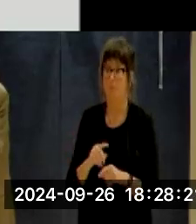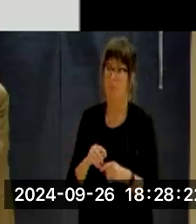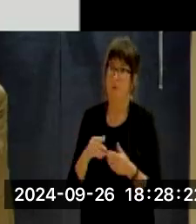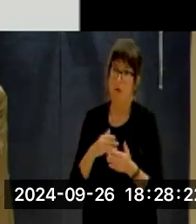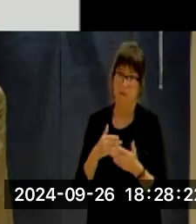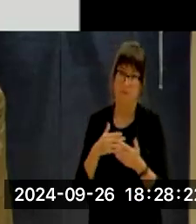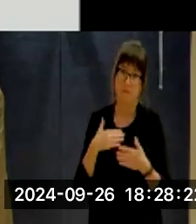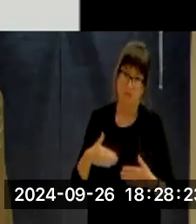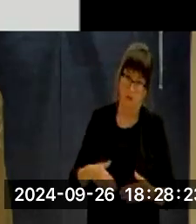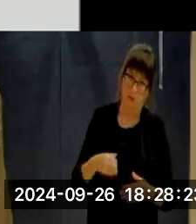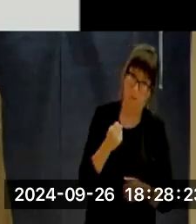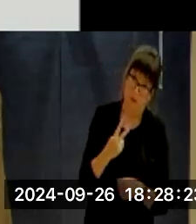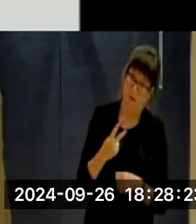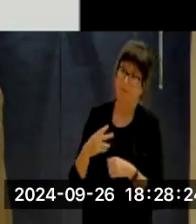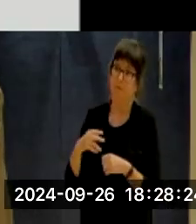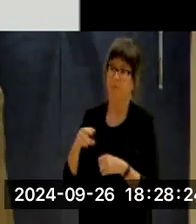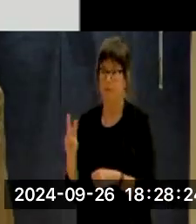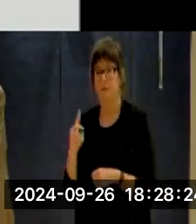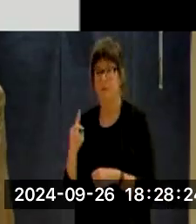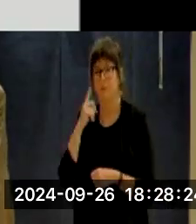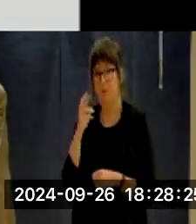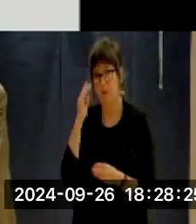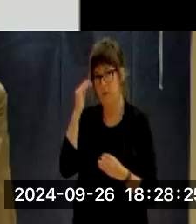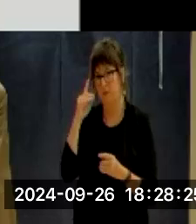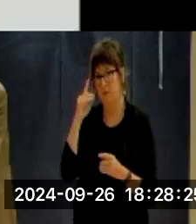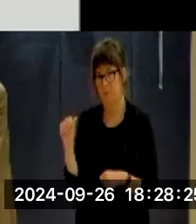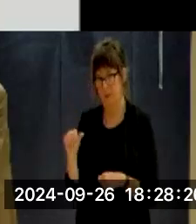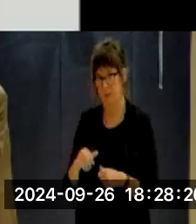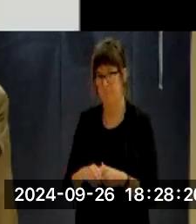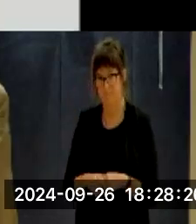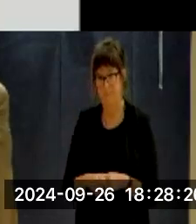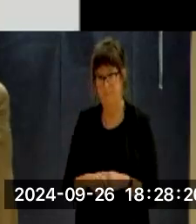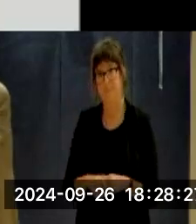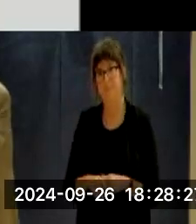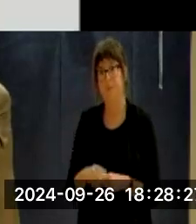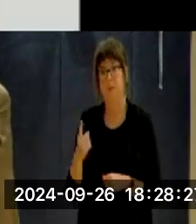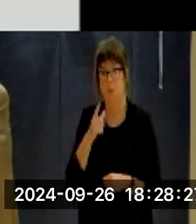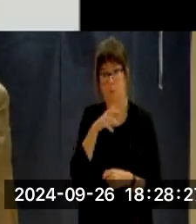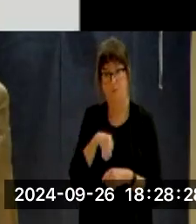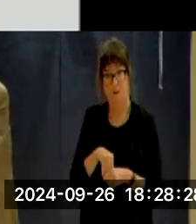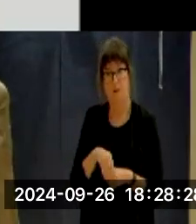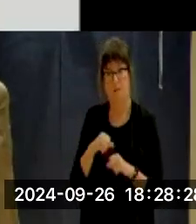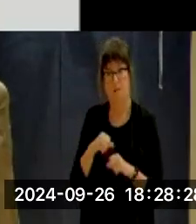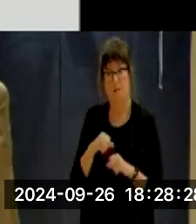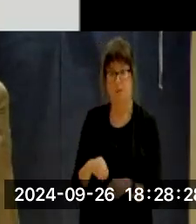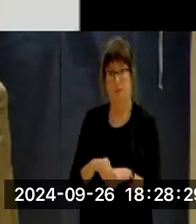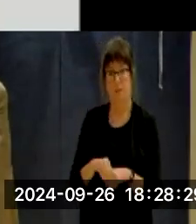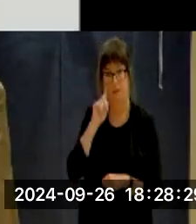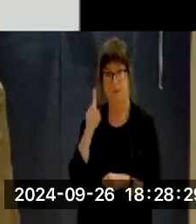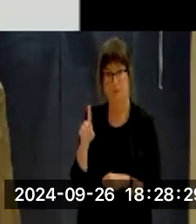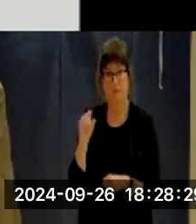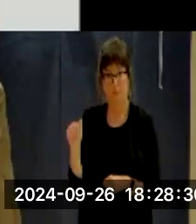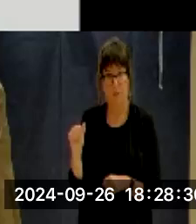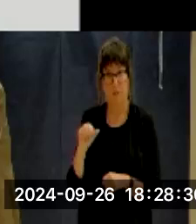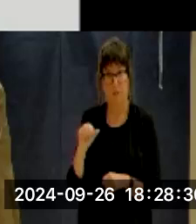and 6 were anti-mental or cognitive disabilities. As someone who's been involved heavily in the intellectual